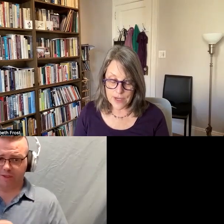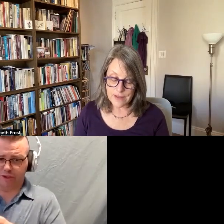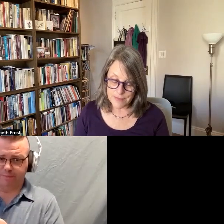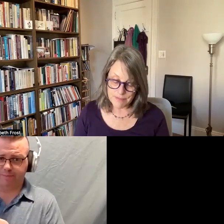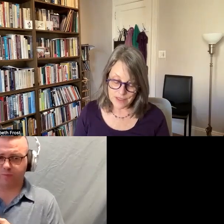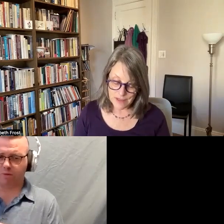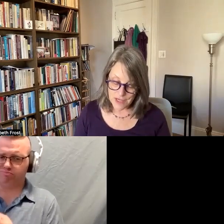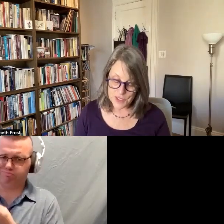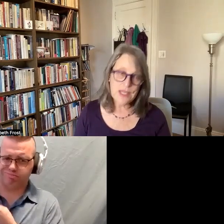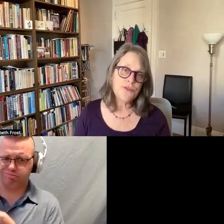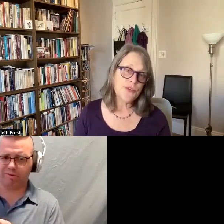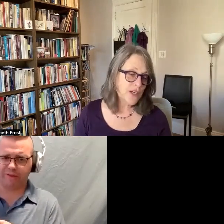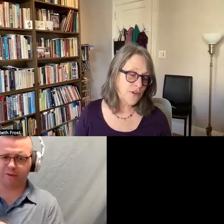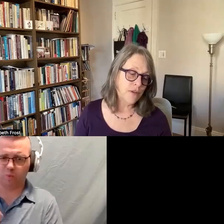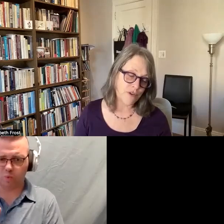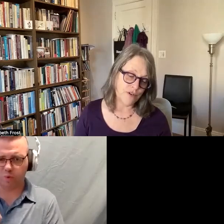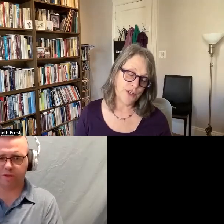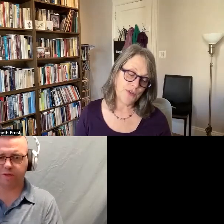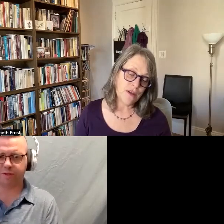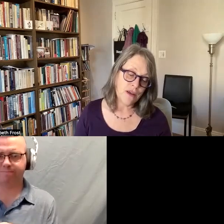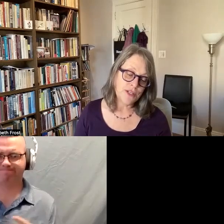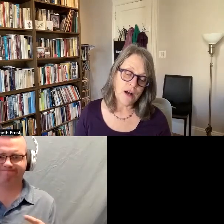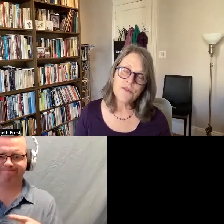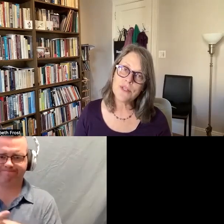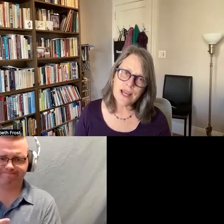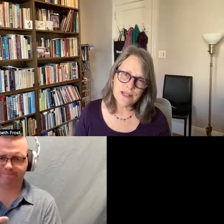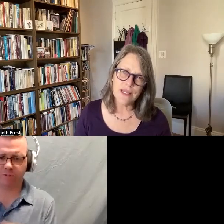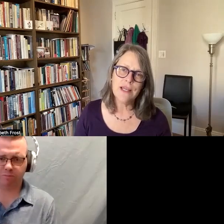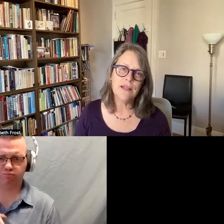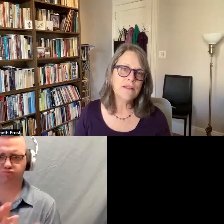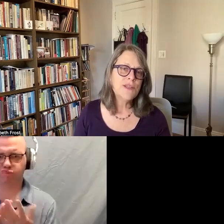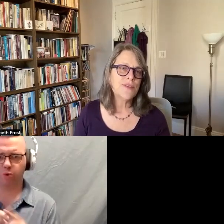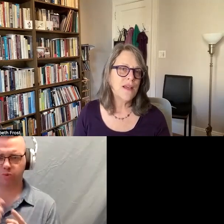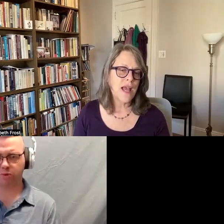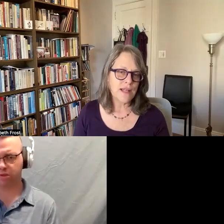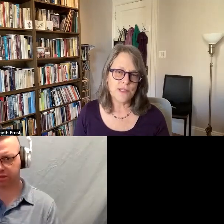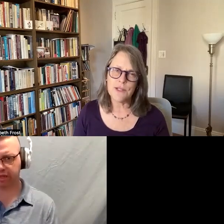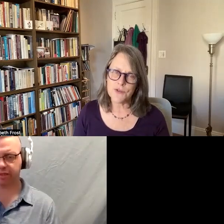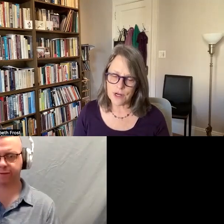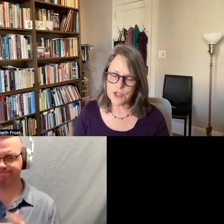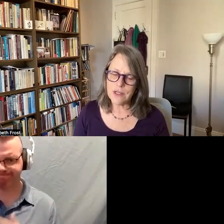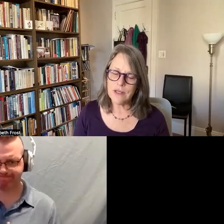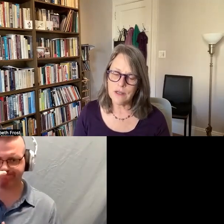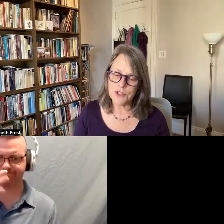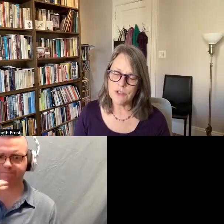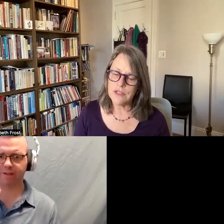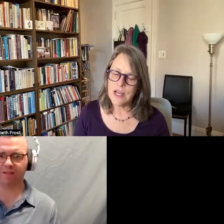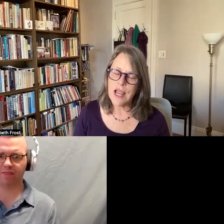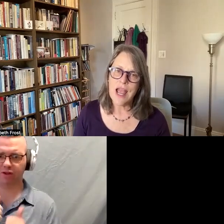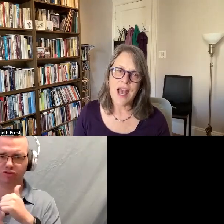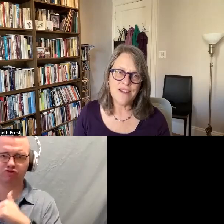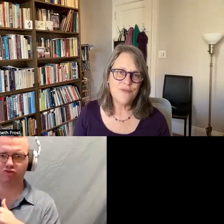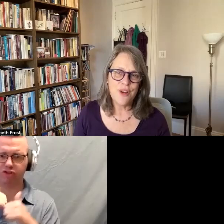their joint commitment to intersectional approaches to understanding illness and its construction in